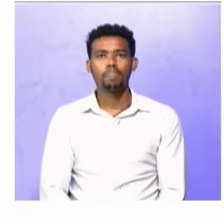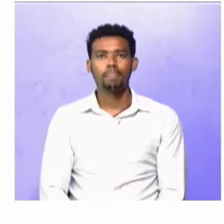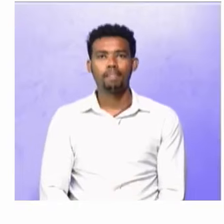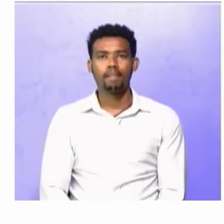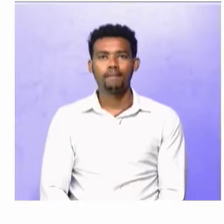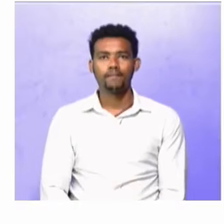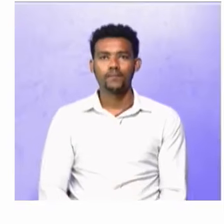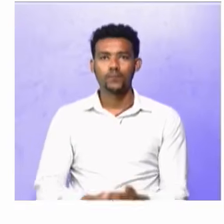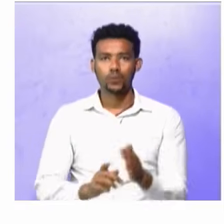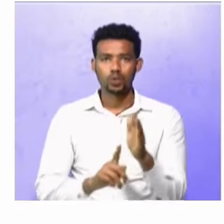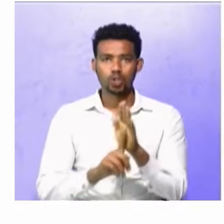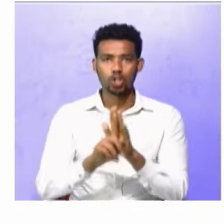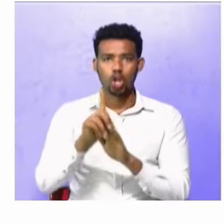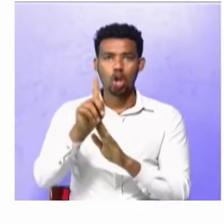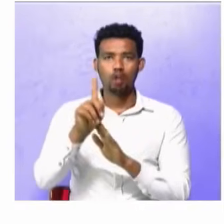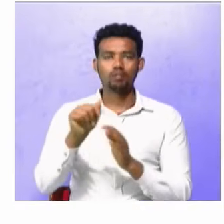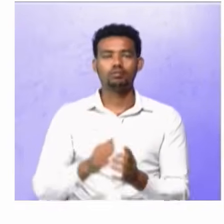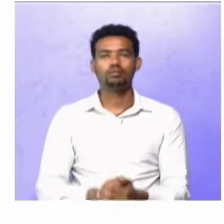Tall,